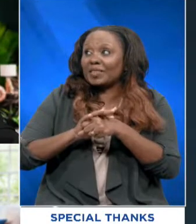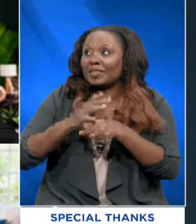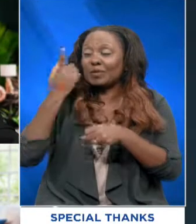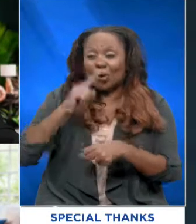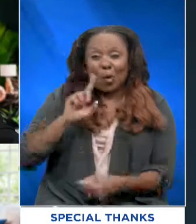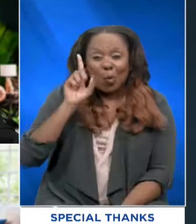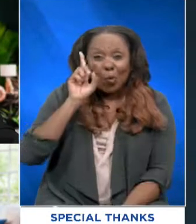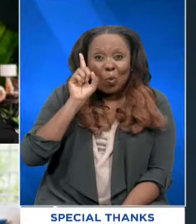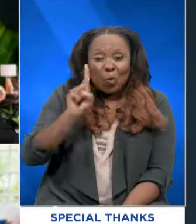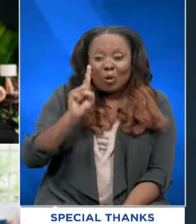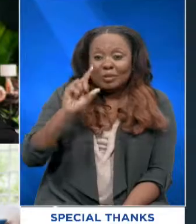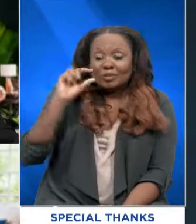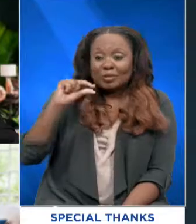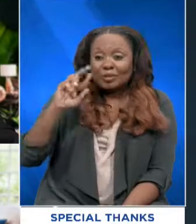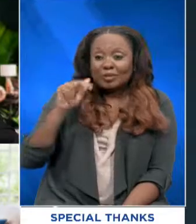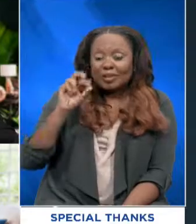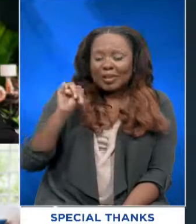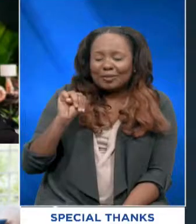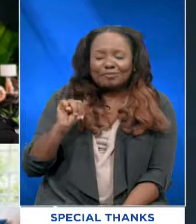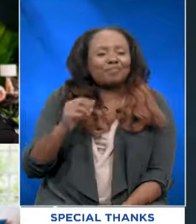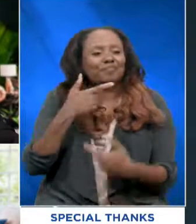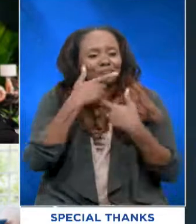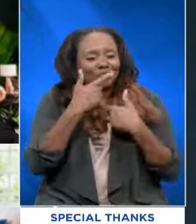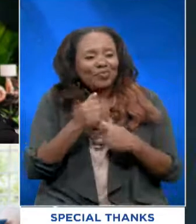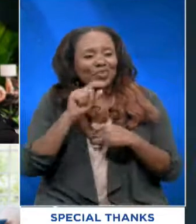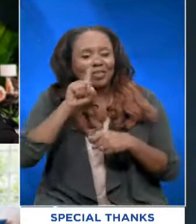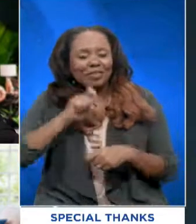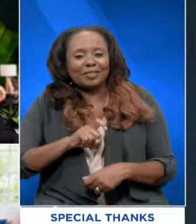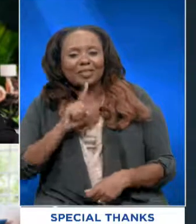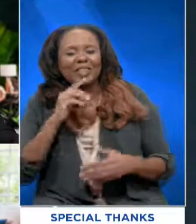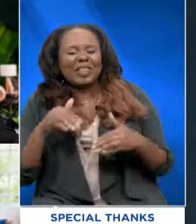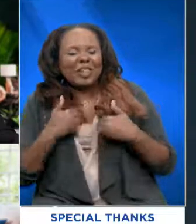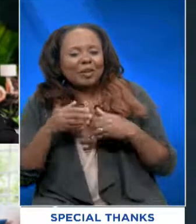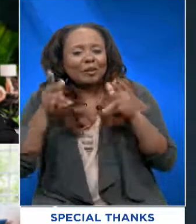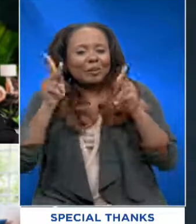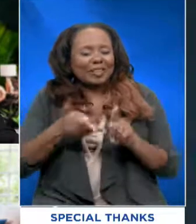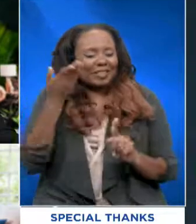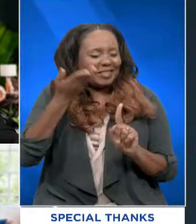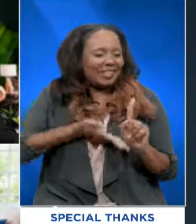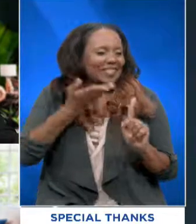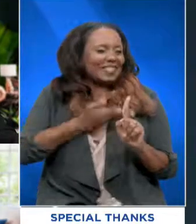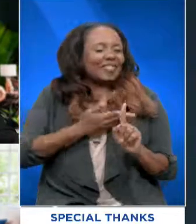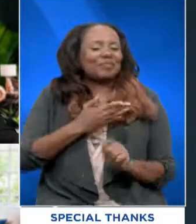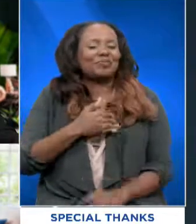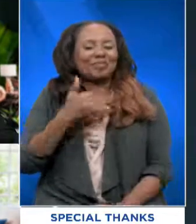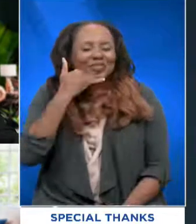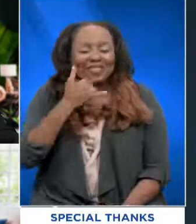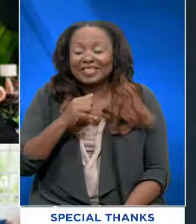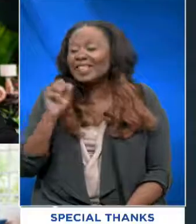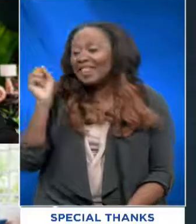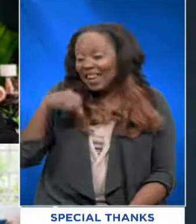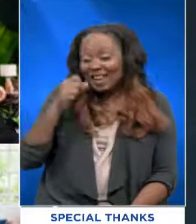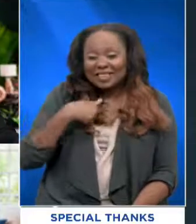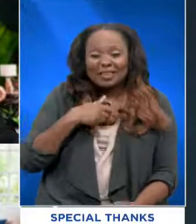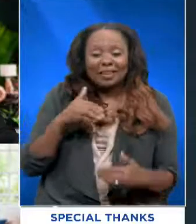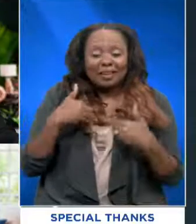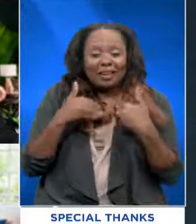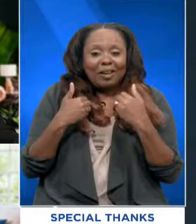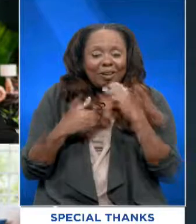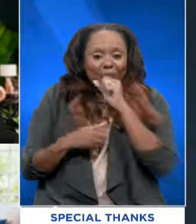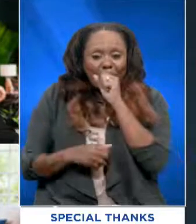thing? Yes, that's an interesting question. This sounds like a very young person posing the question too. Yes.